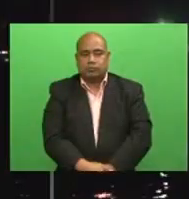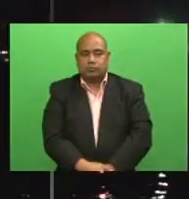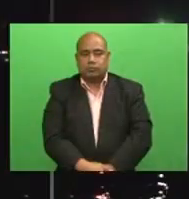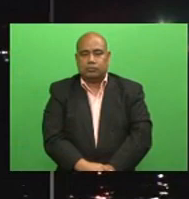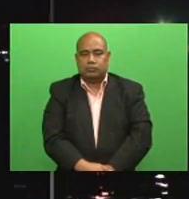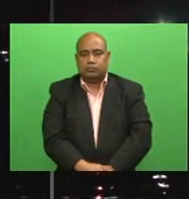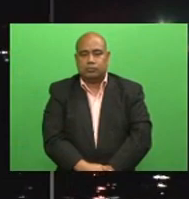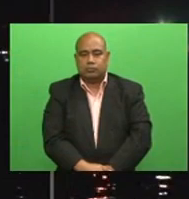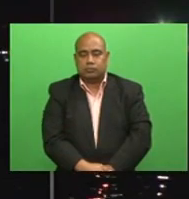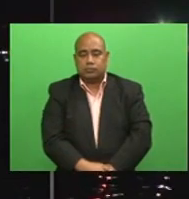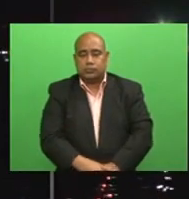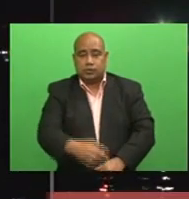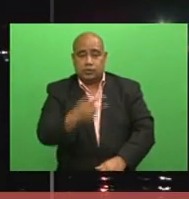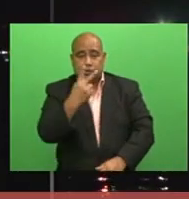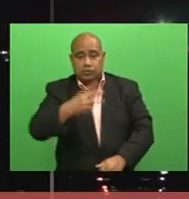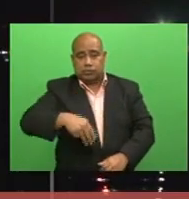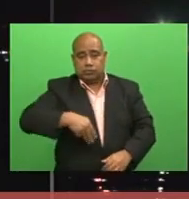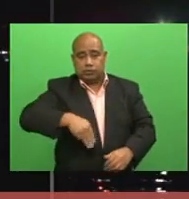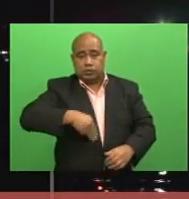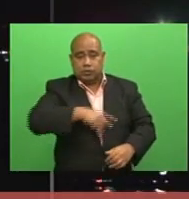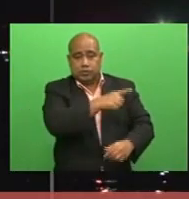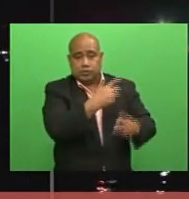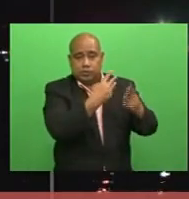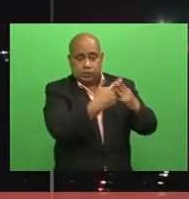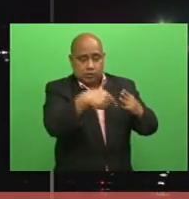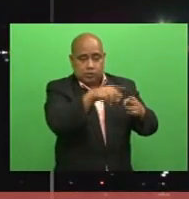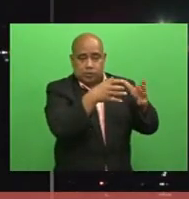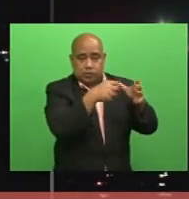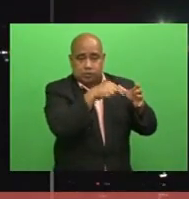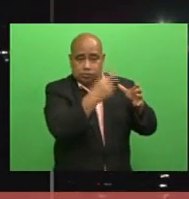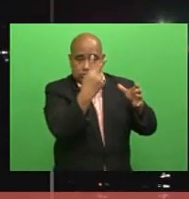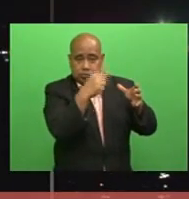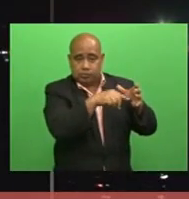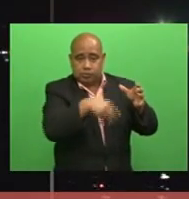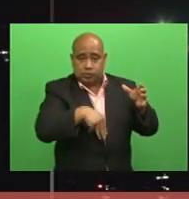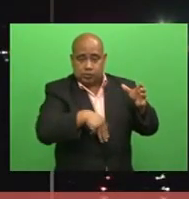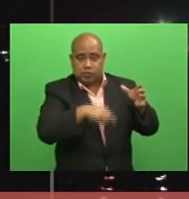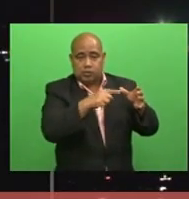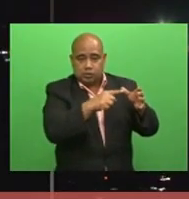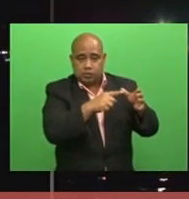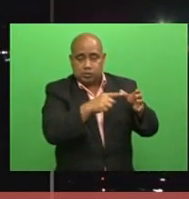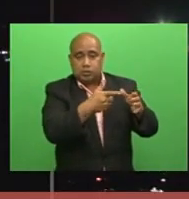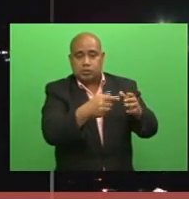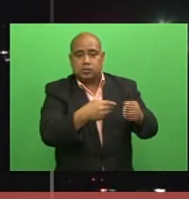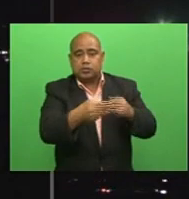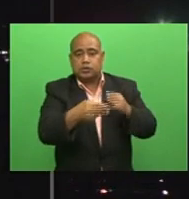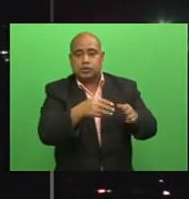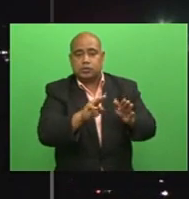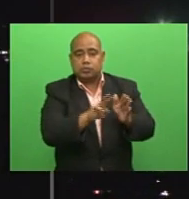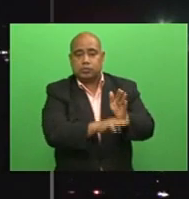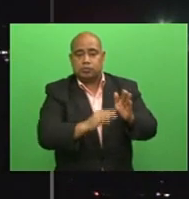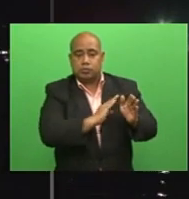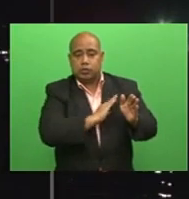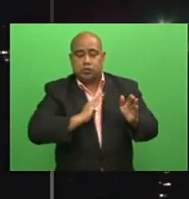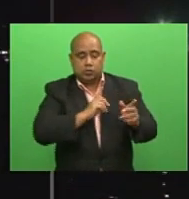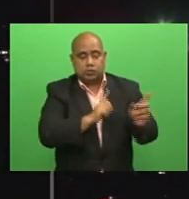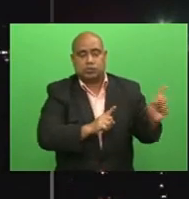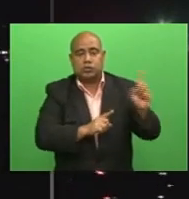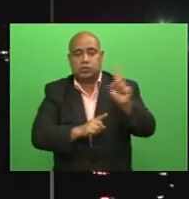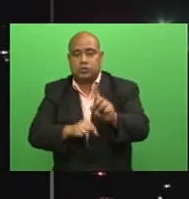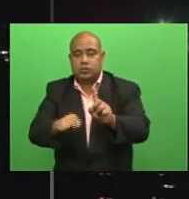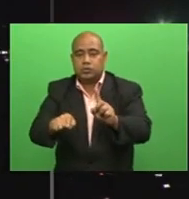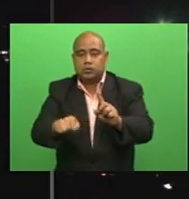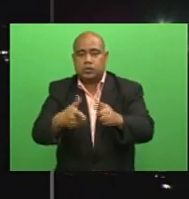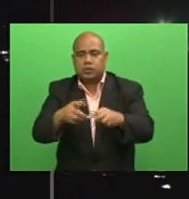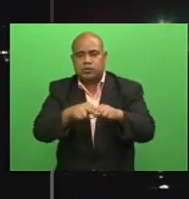Two members of the suspended Social Democratic Liberal Party Management Board rushed over to the Fijian Elections Office this afternoon to